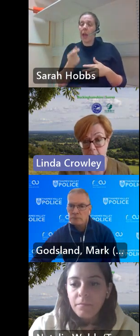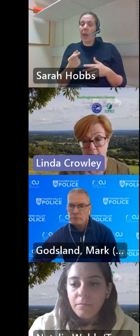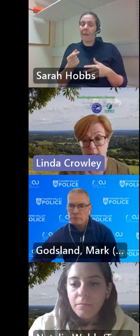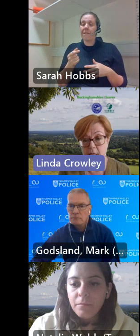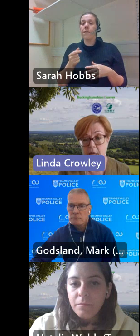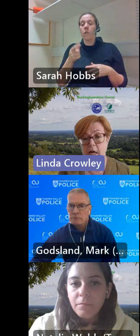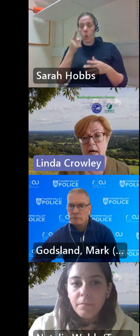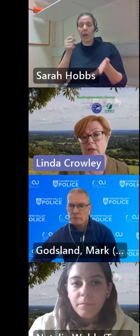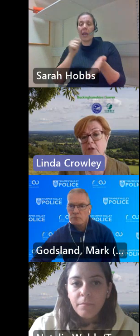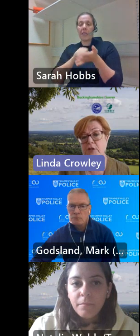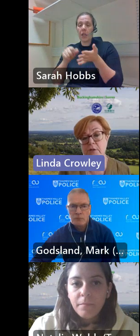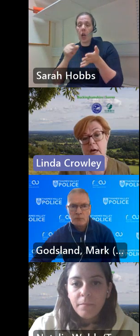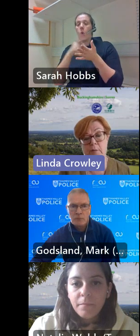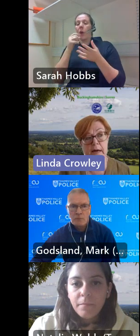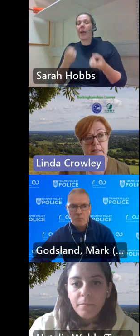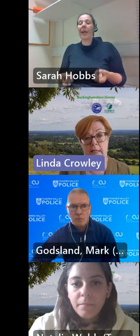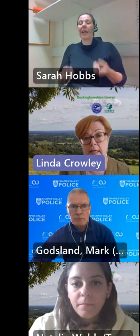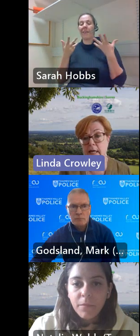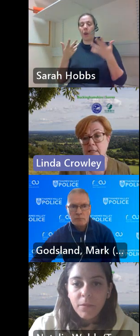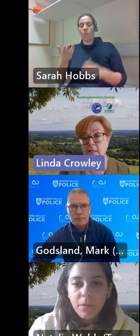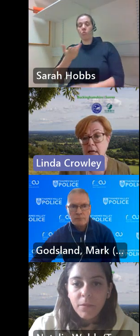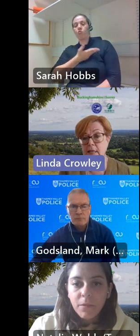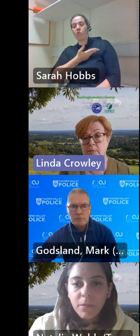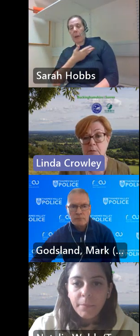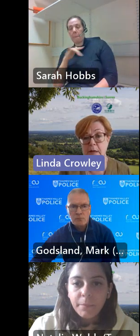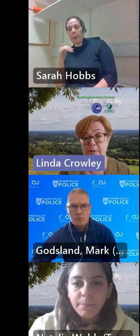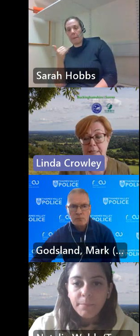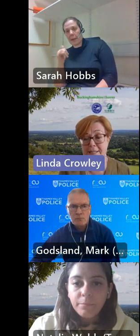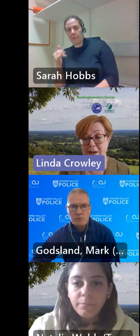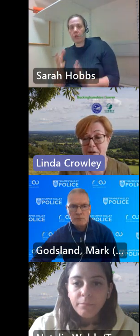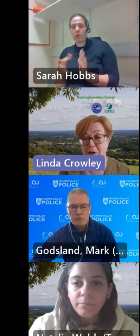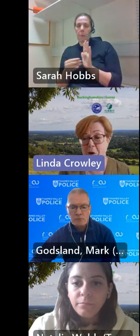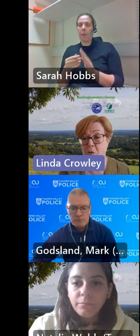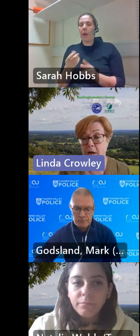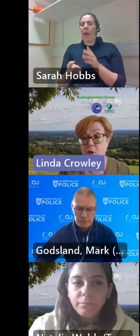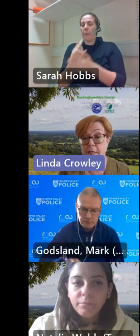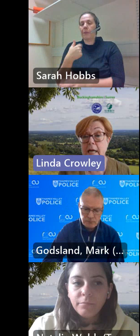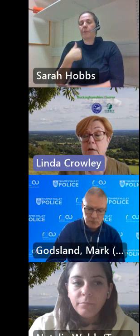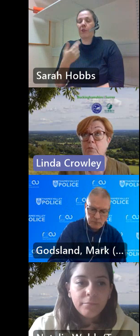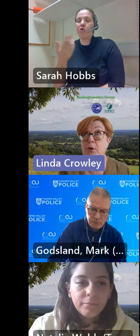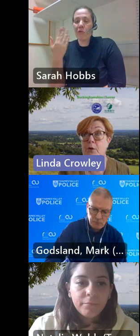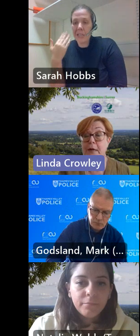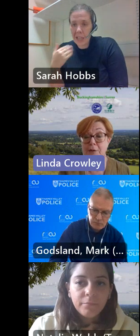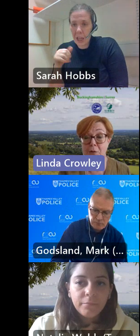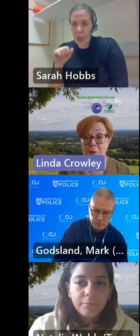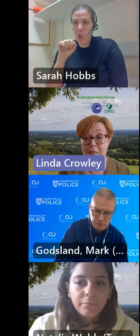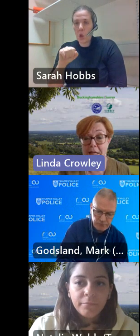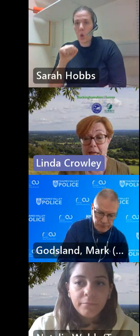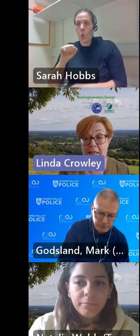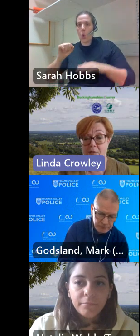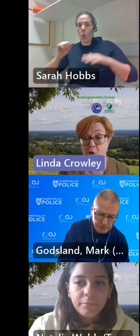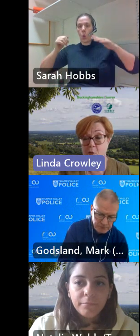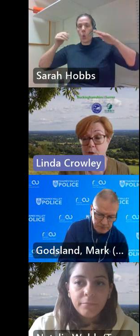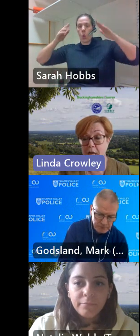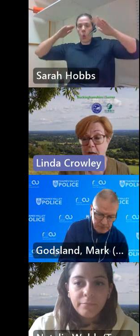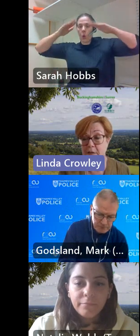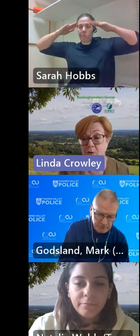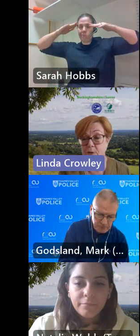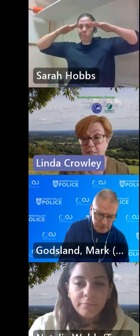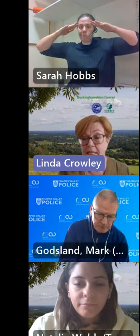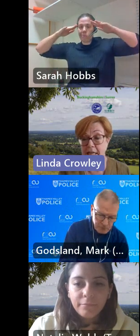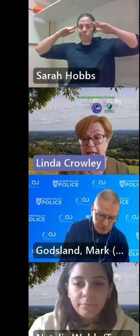those rights. And you do that perhaps in the case, as happened to me recently, where your tank blew in your ceiling and you've got